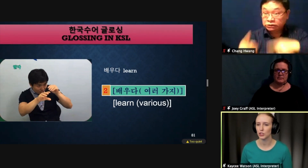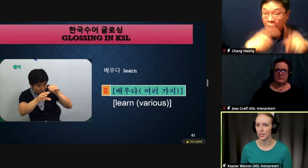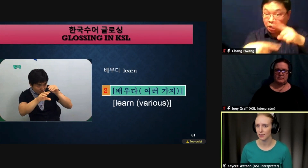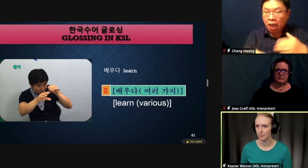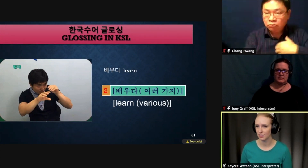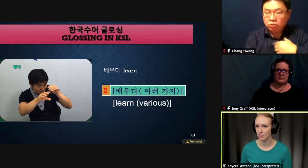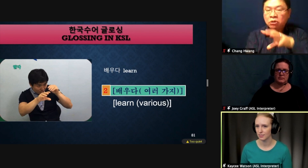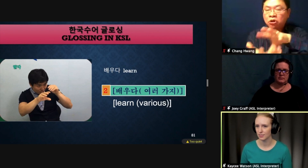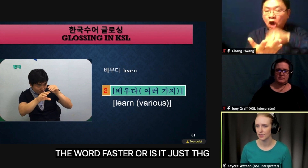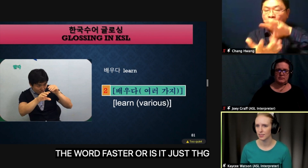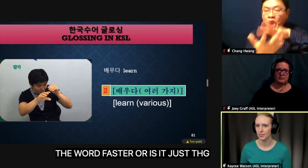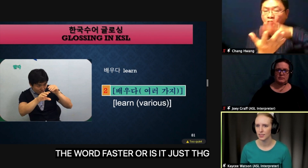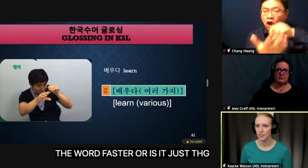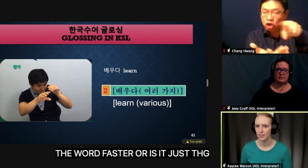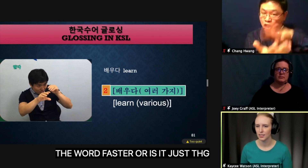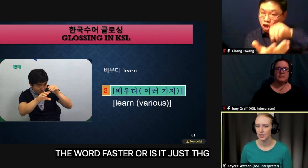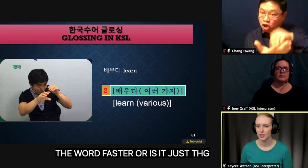sign that shows learning.